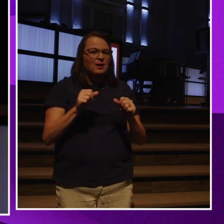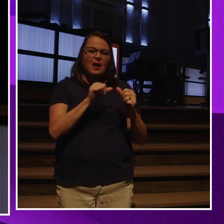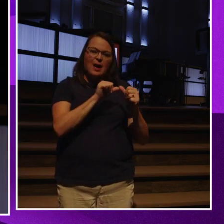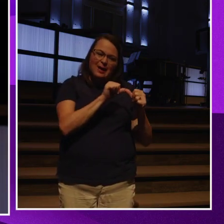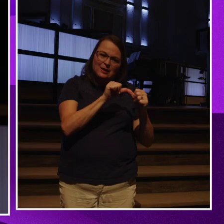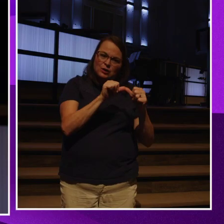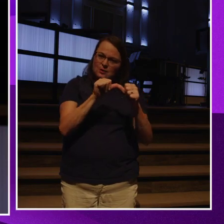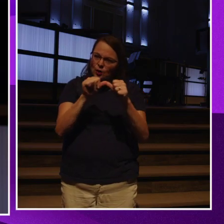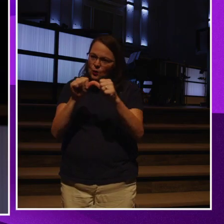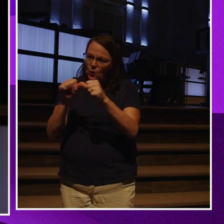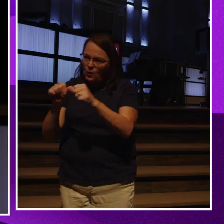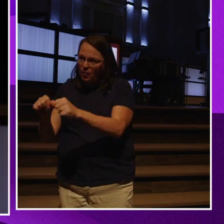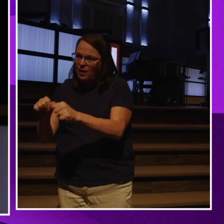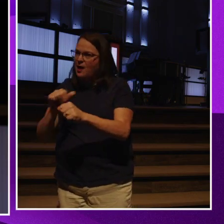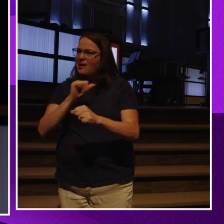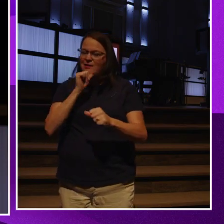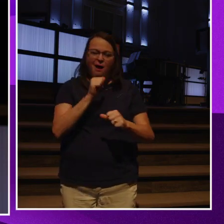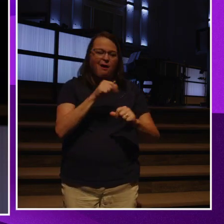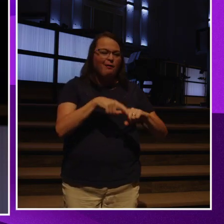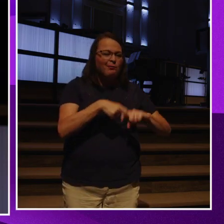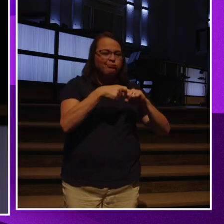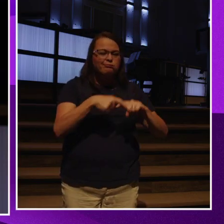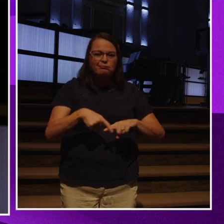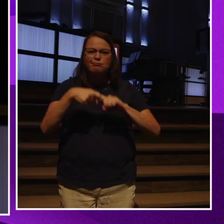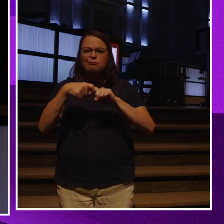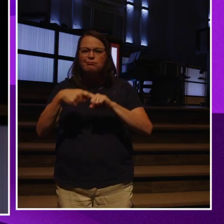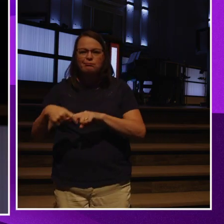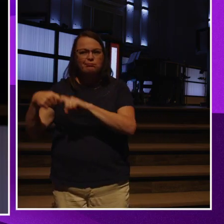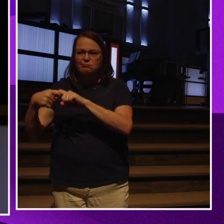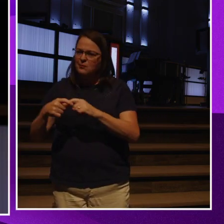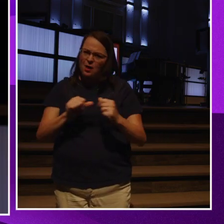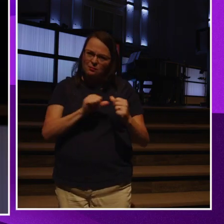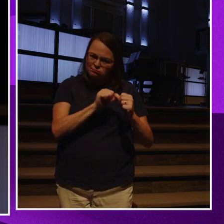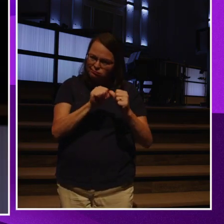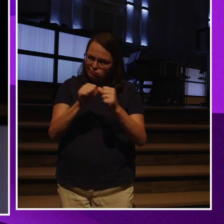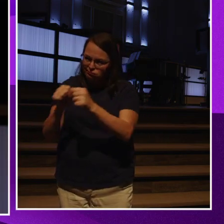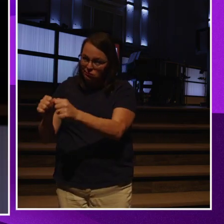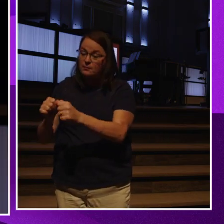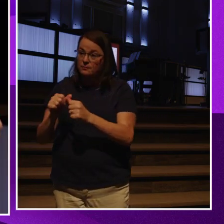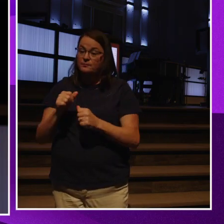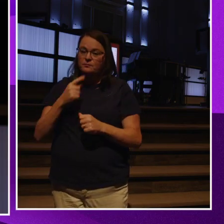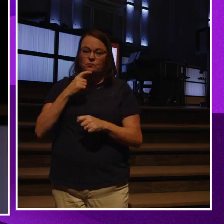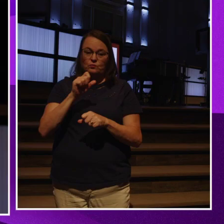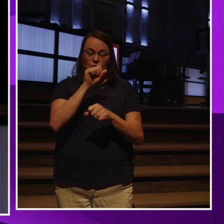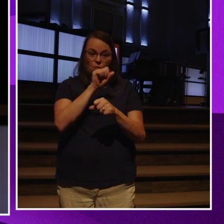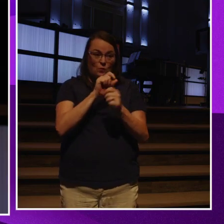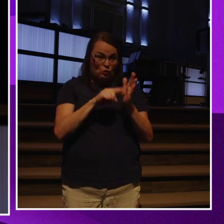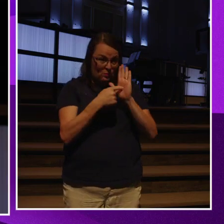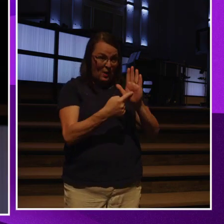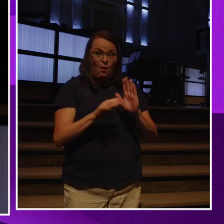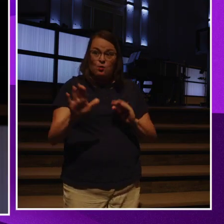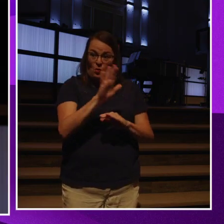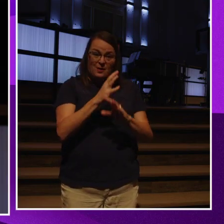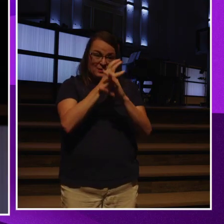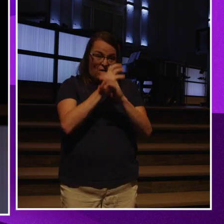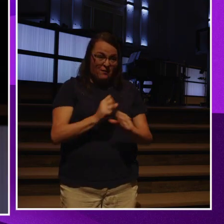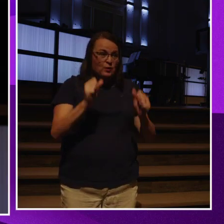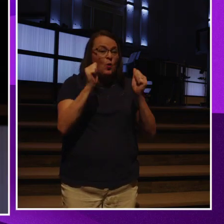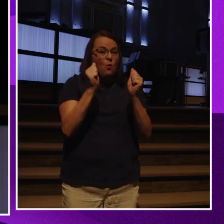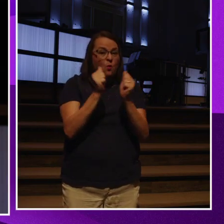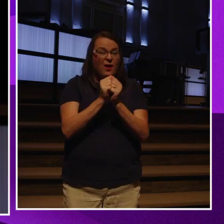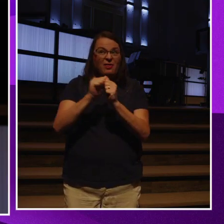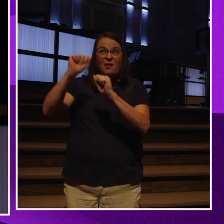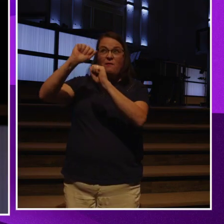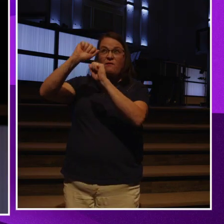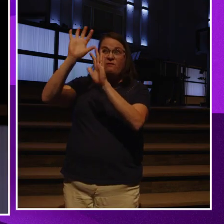continual. And he says here you need to do this with a certain awareness, because he says, work out your salvation, do this with fear